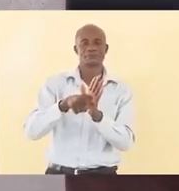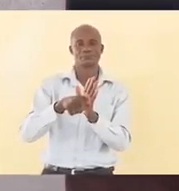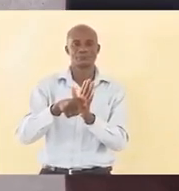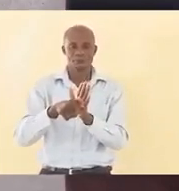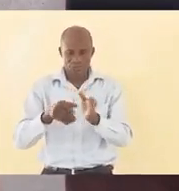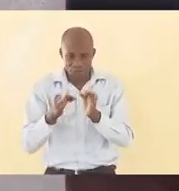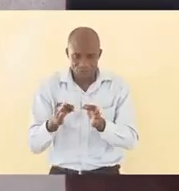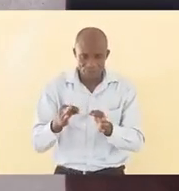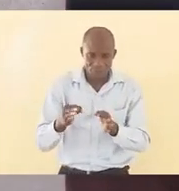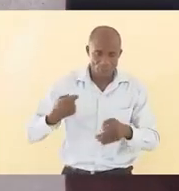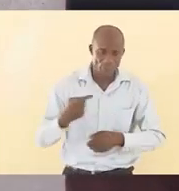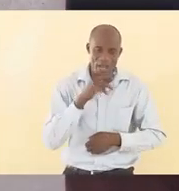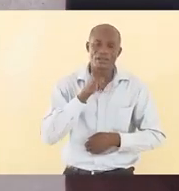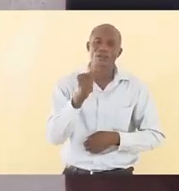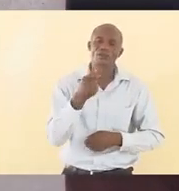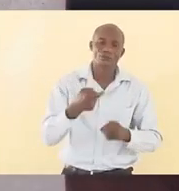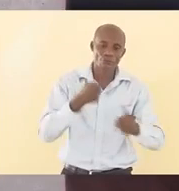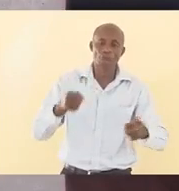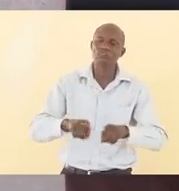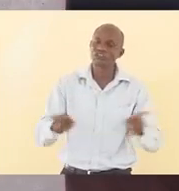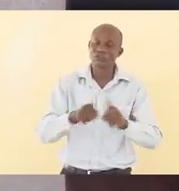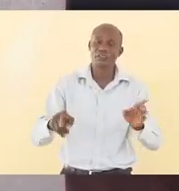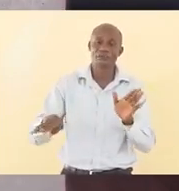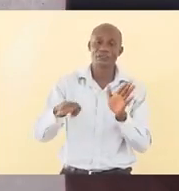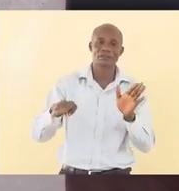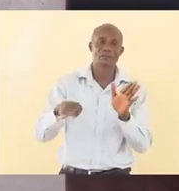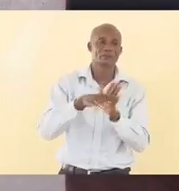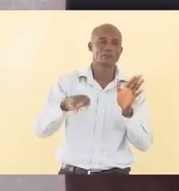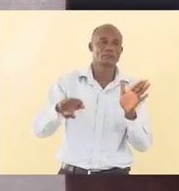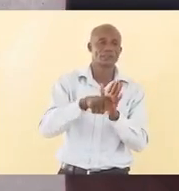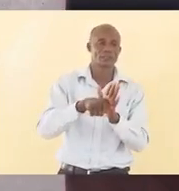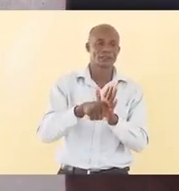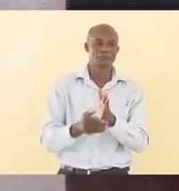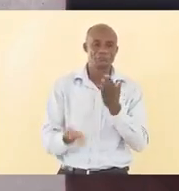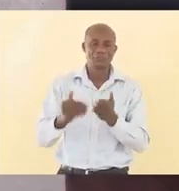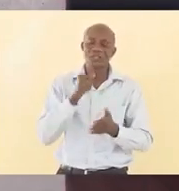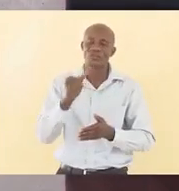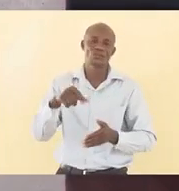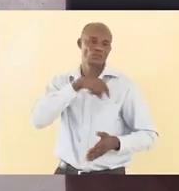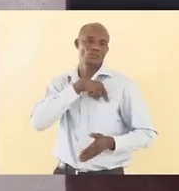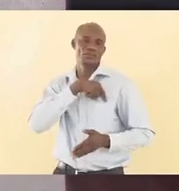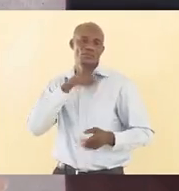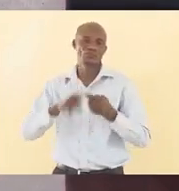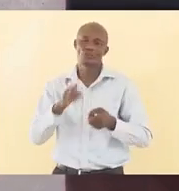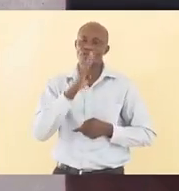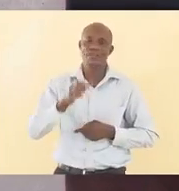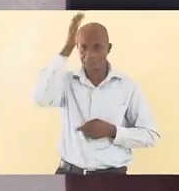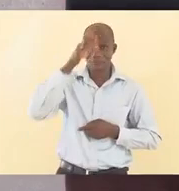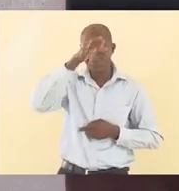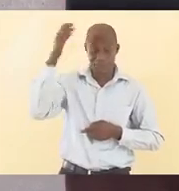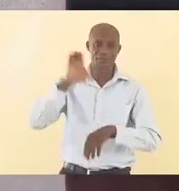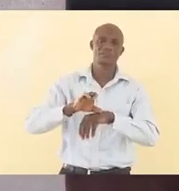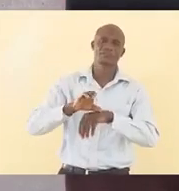from diverse backgrounds, then we may not qualify to be Catholic Church. The concept